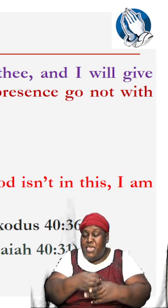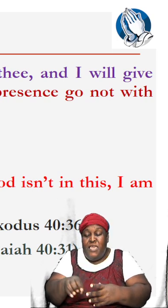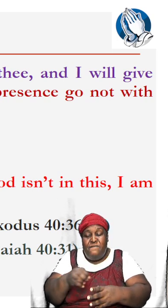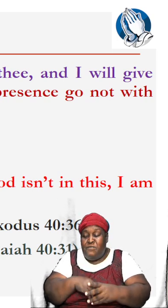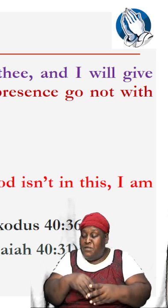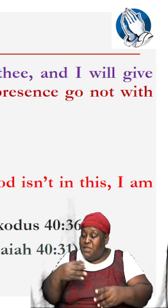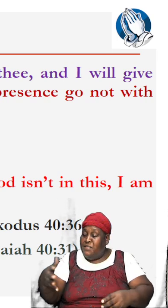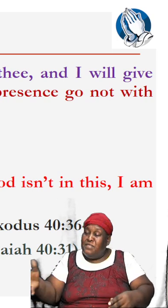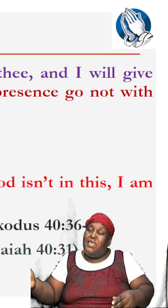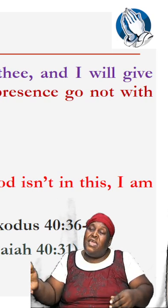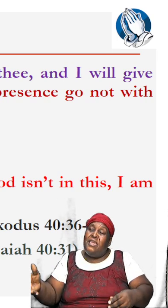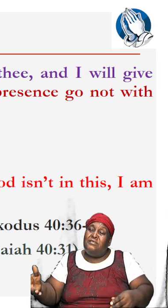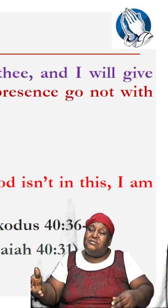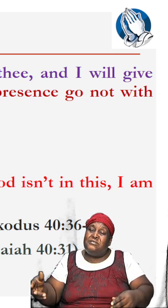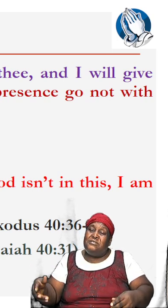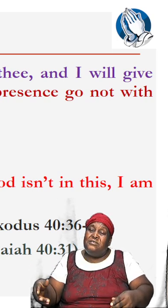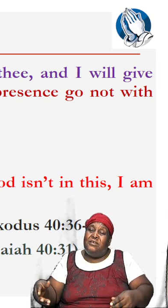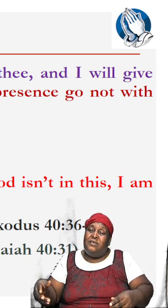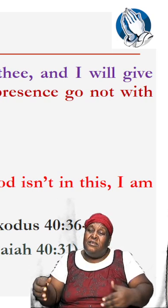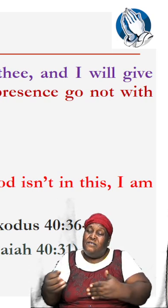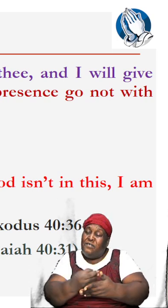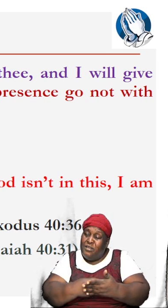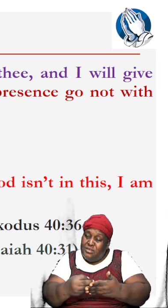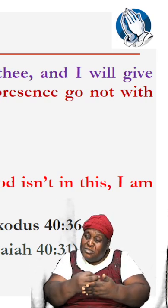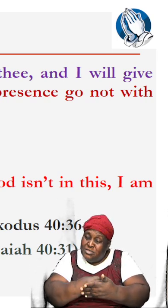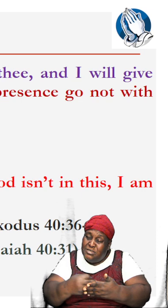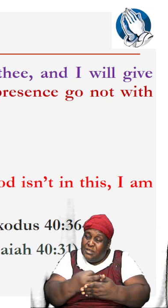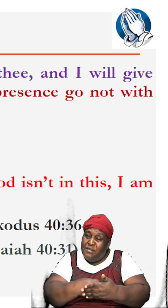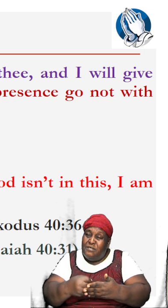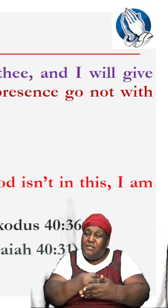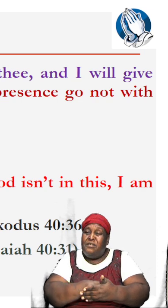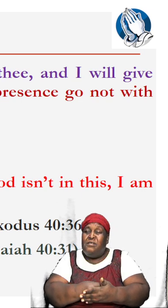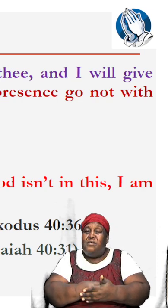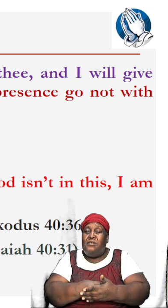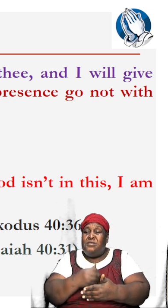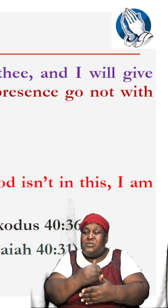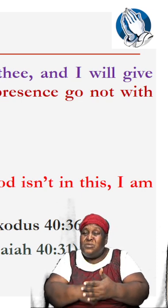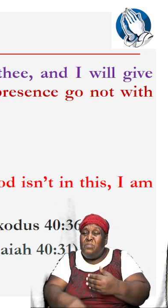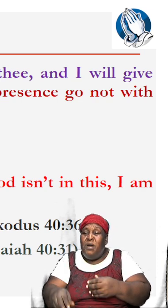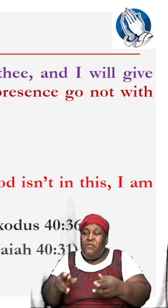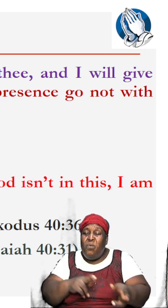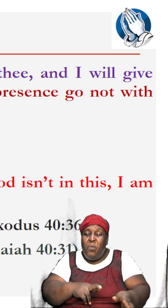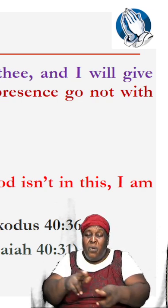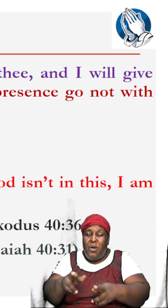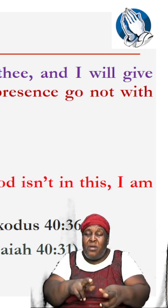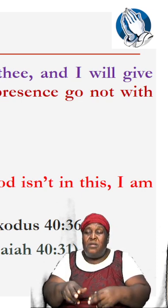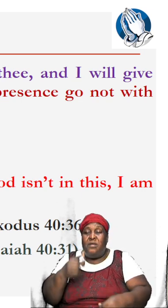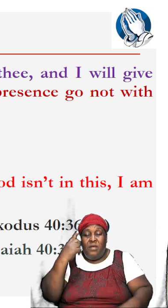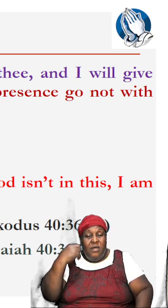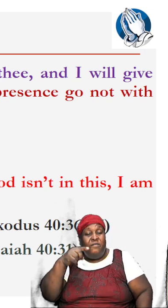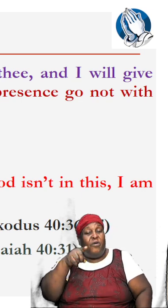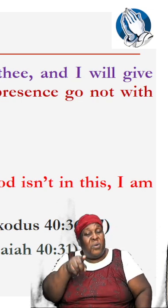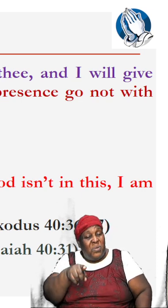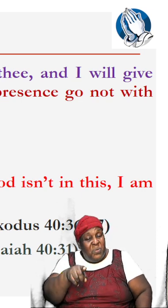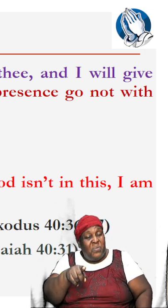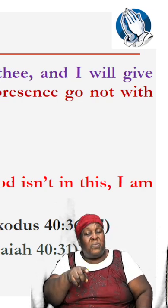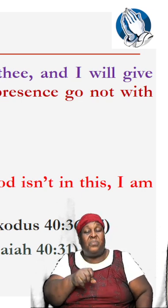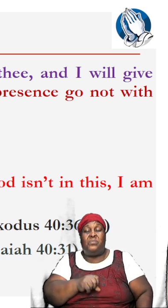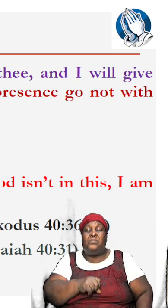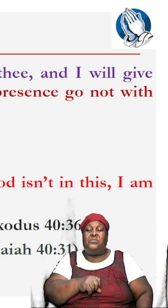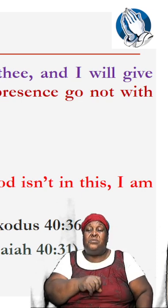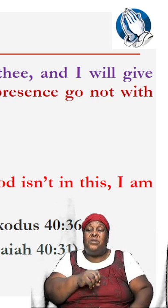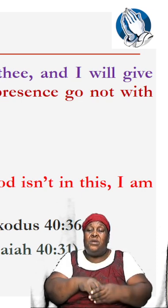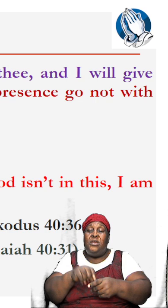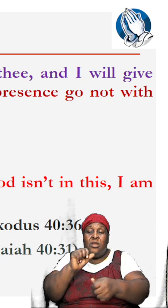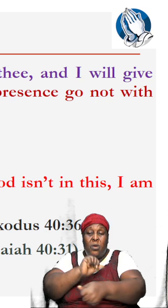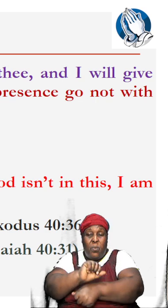some form of value financially, even if the thing has some form of reward for you in your